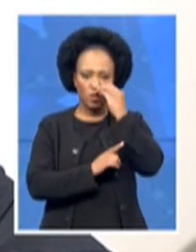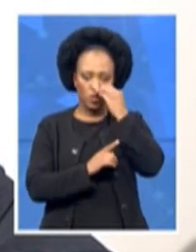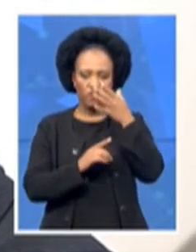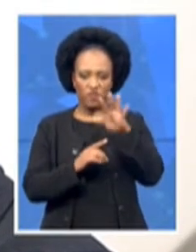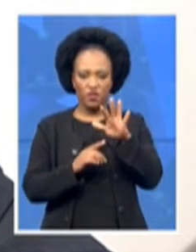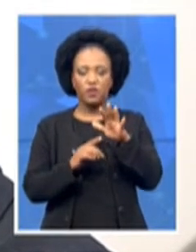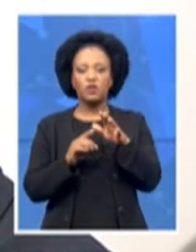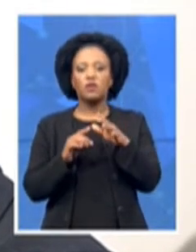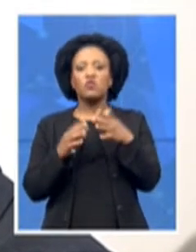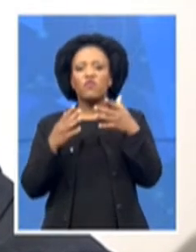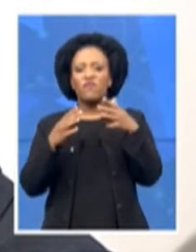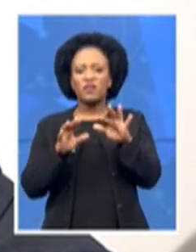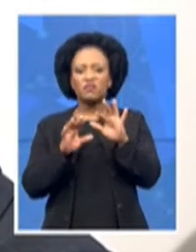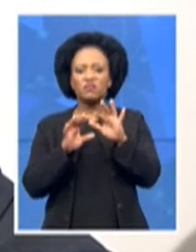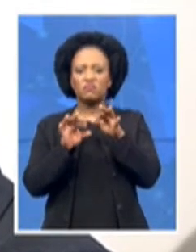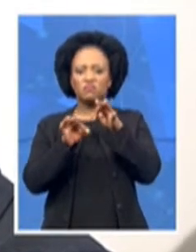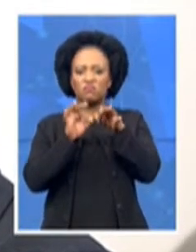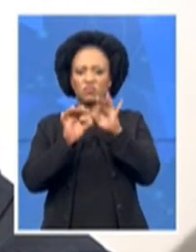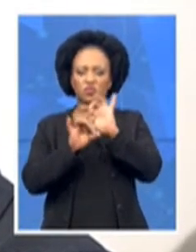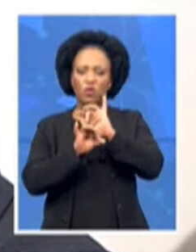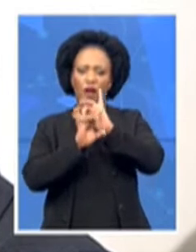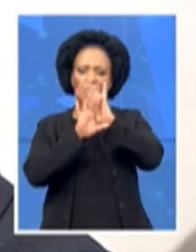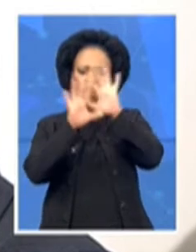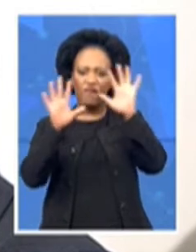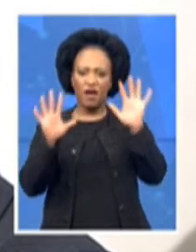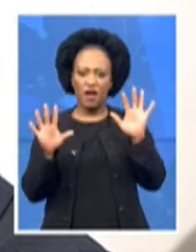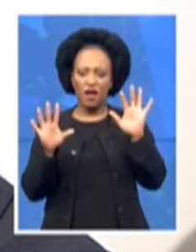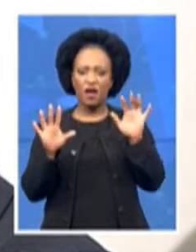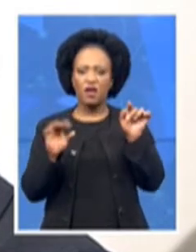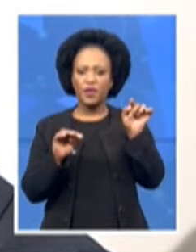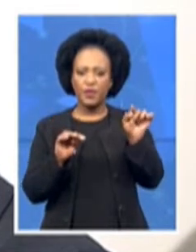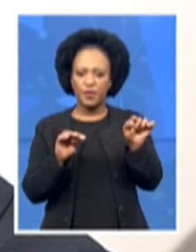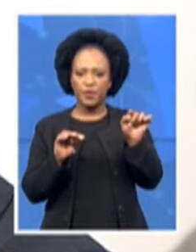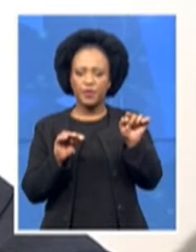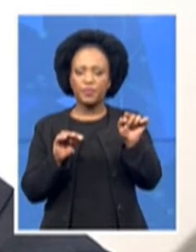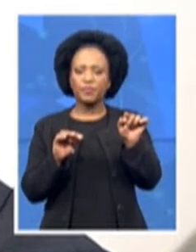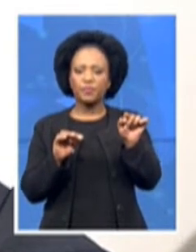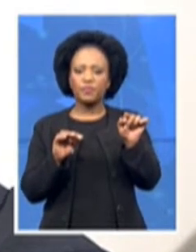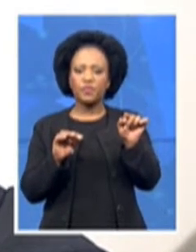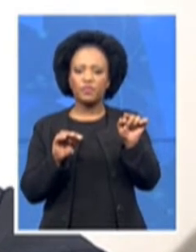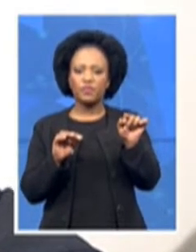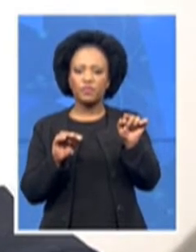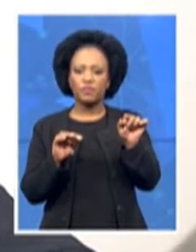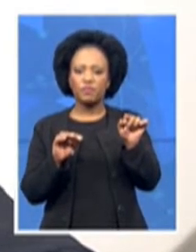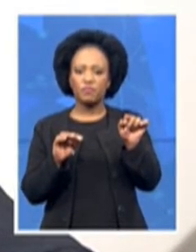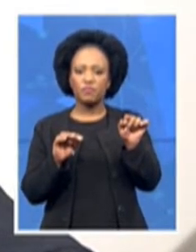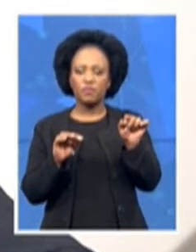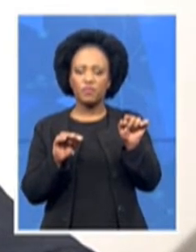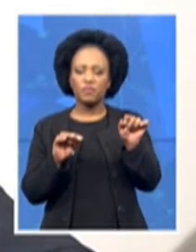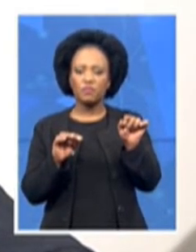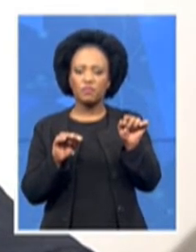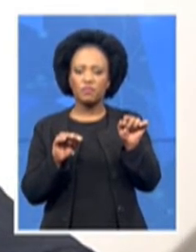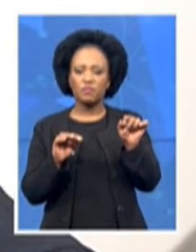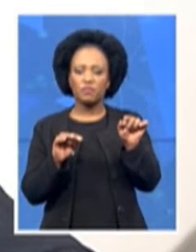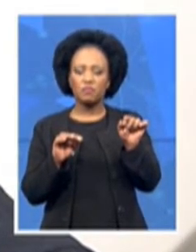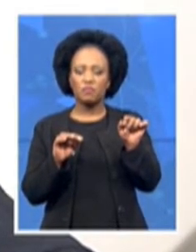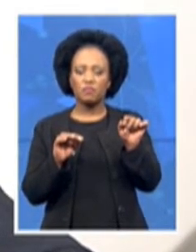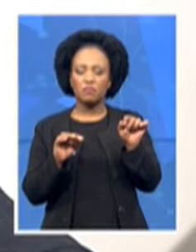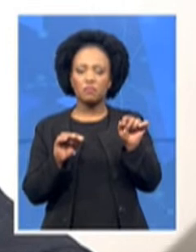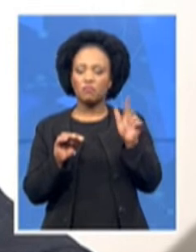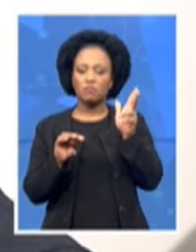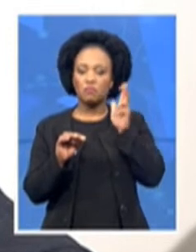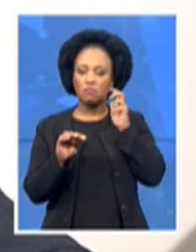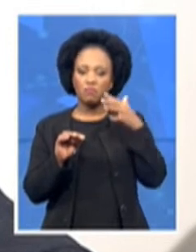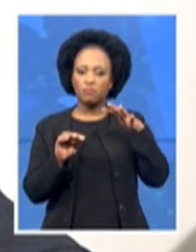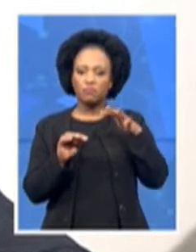but on the ground, there's still a reluctance, there's still hesitance. And with this issue of now